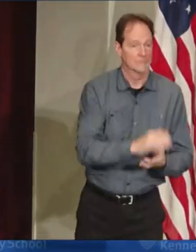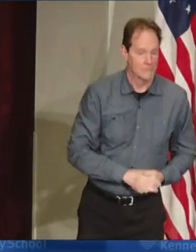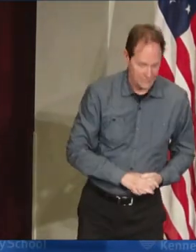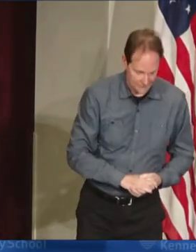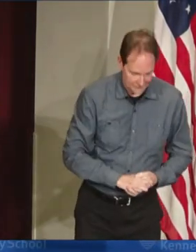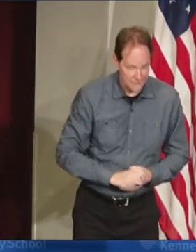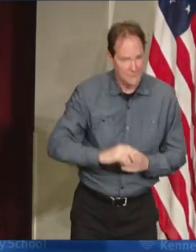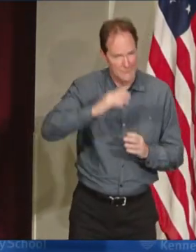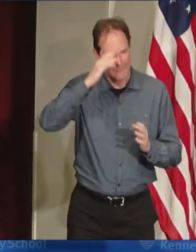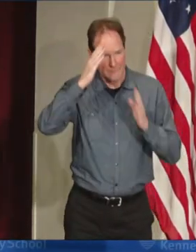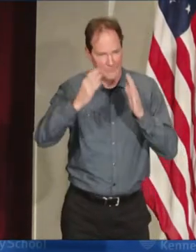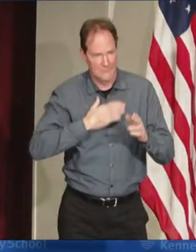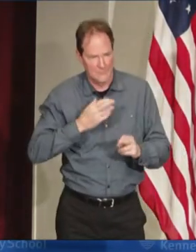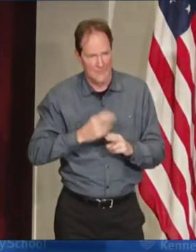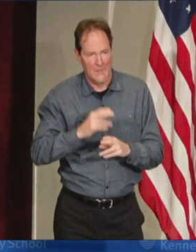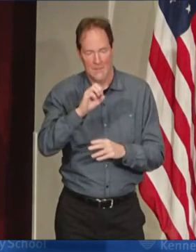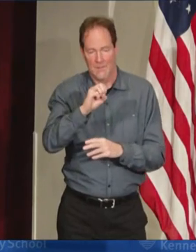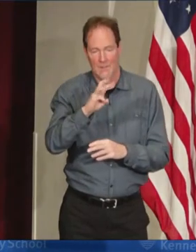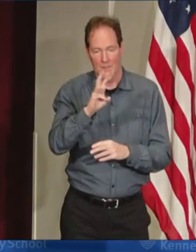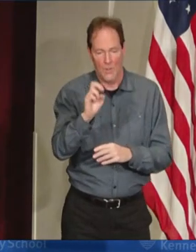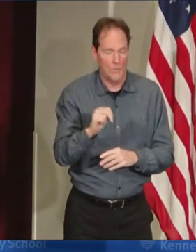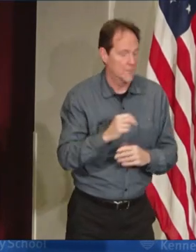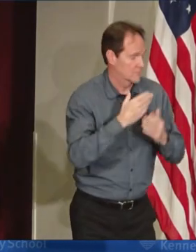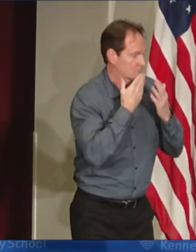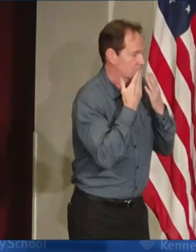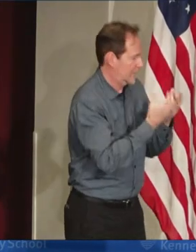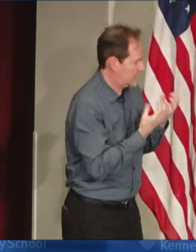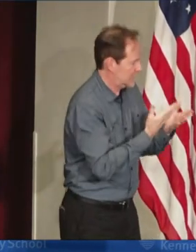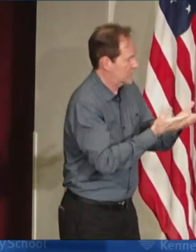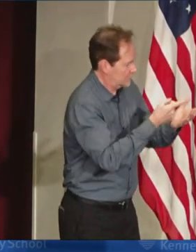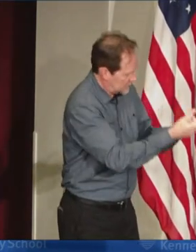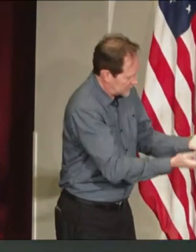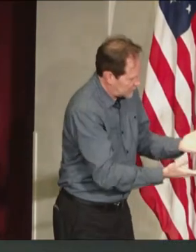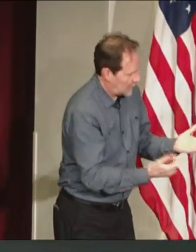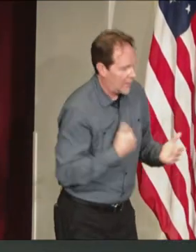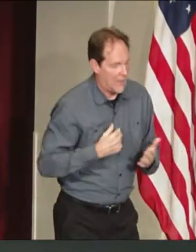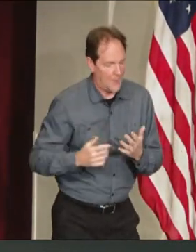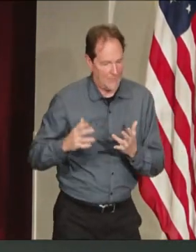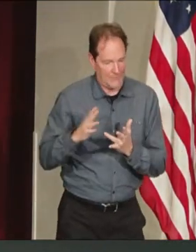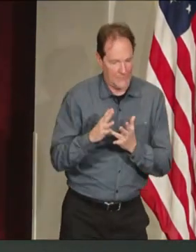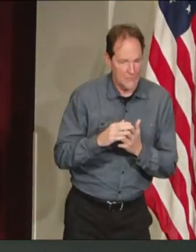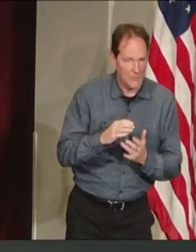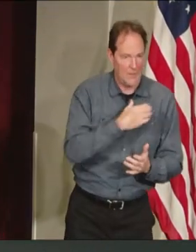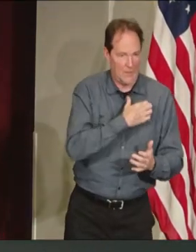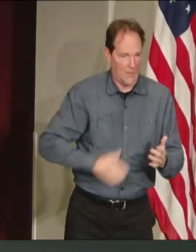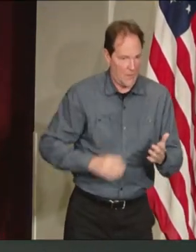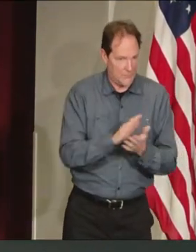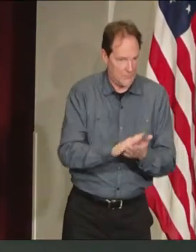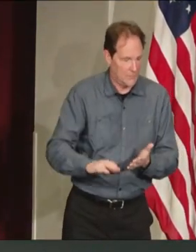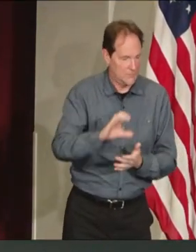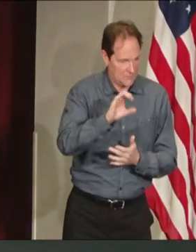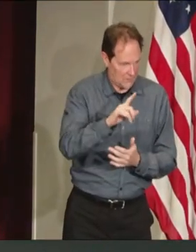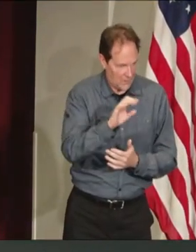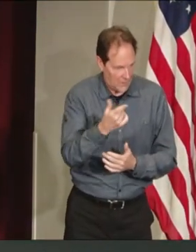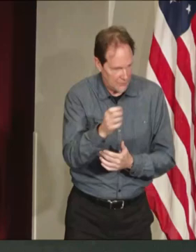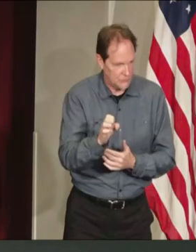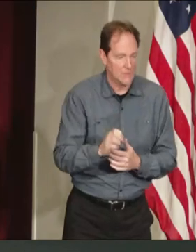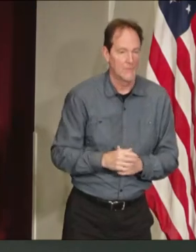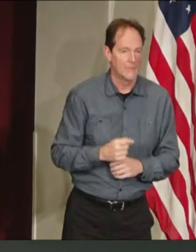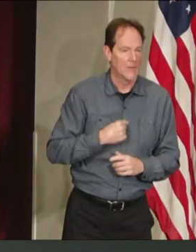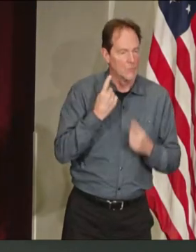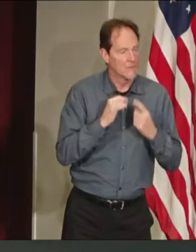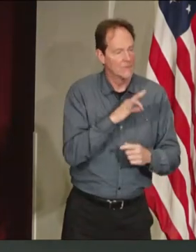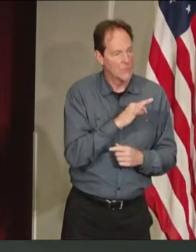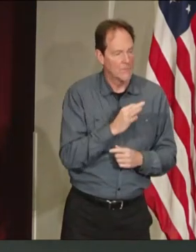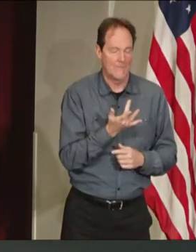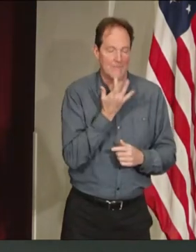Hello, my name is Owen. Thank you so much for being here. I'm a freshman at Harvard College. I was just wondering if you had a favorite